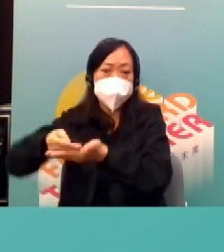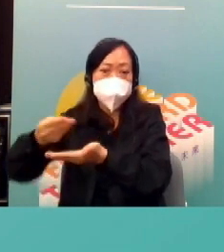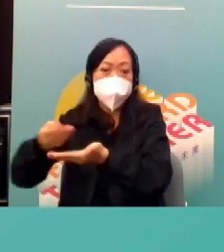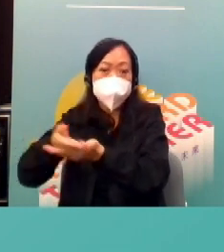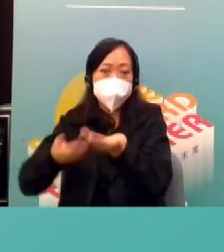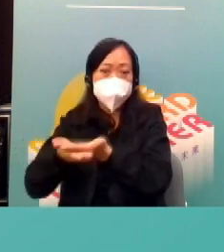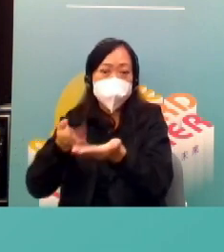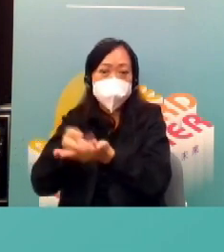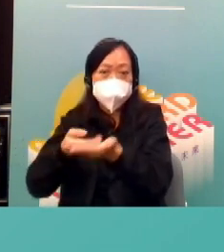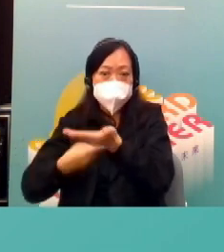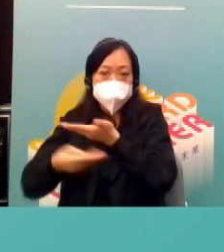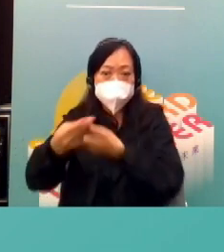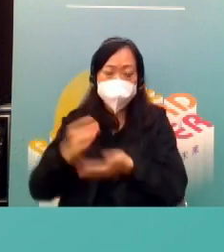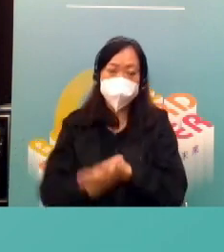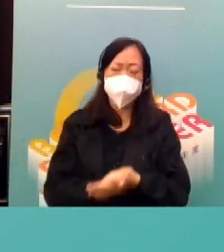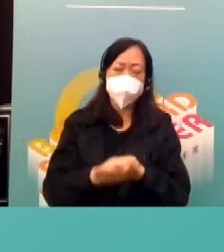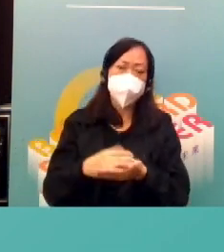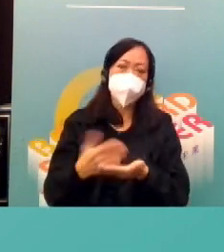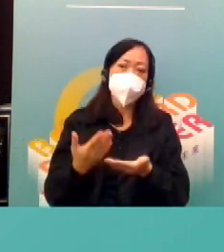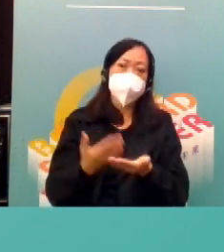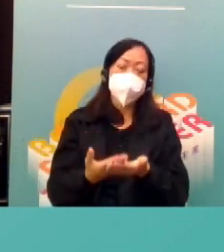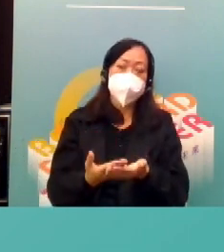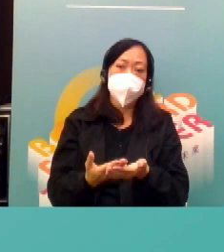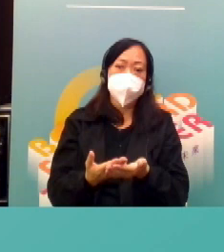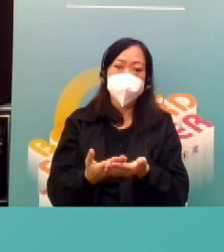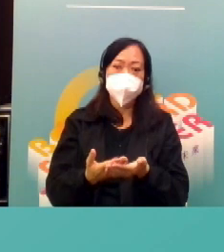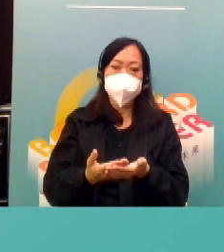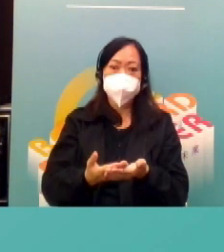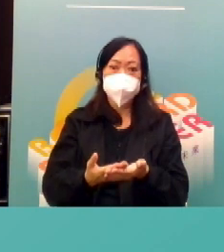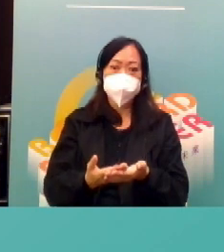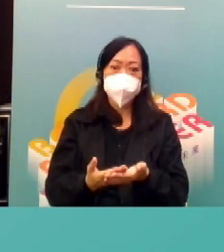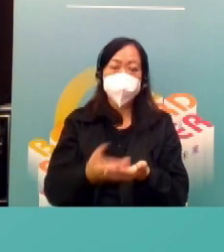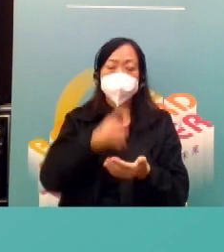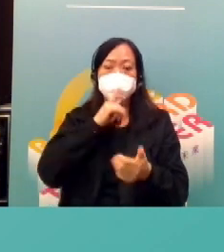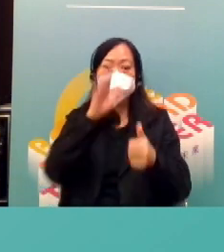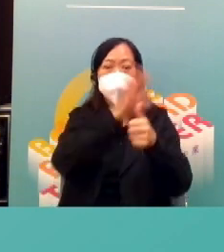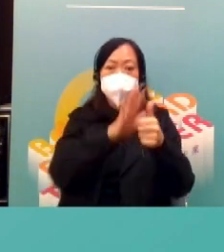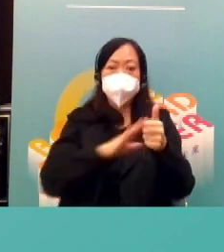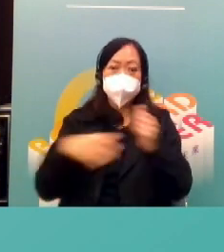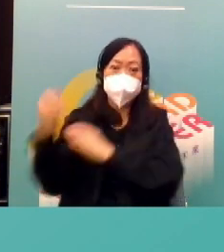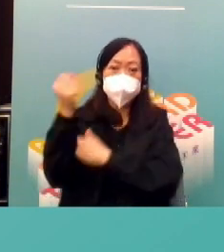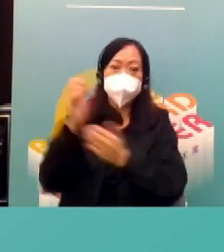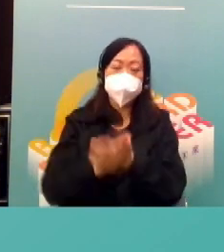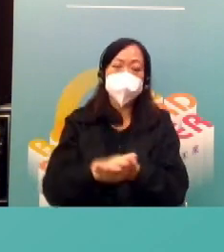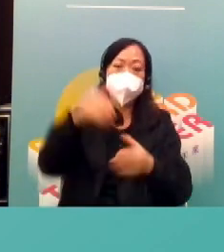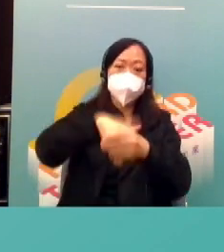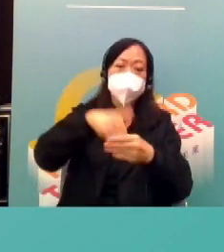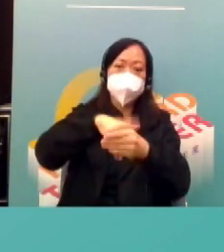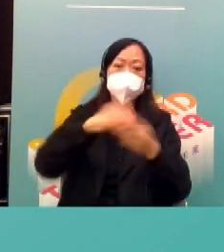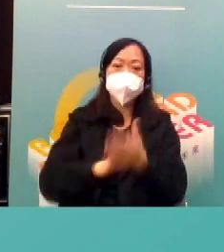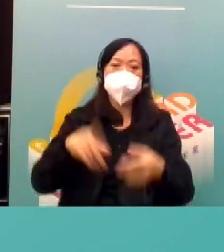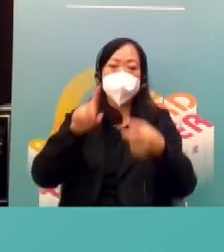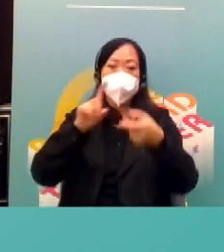So this lockstep between impact and commercial is really critical in channeling more capitals to these